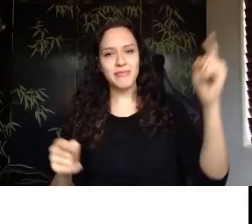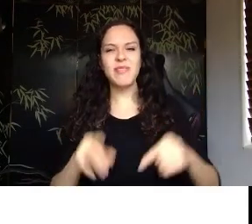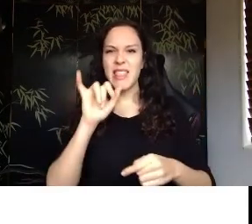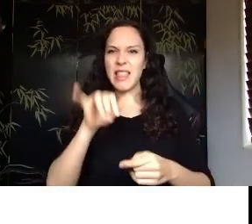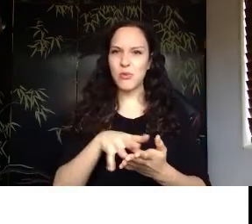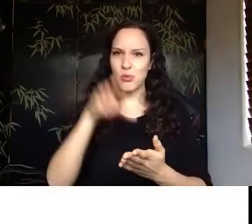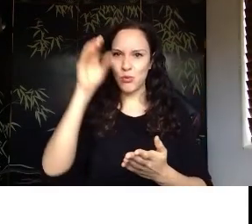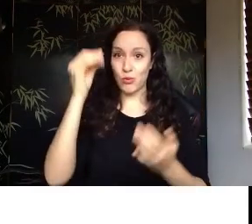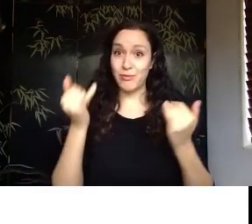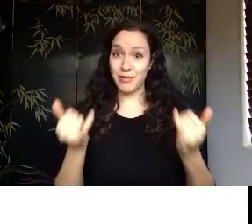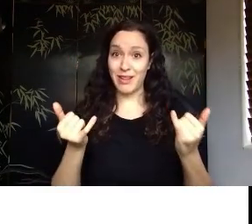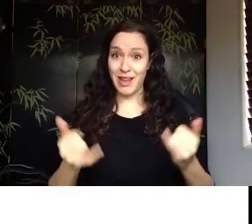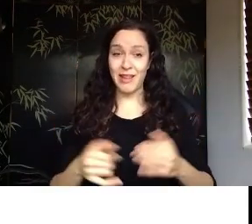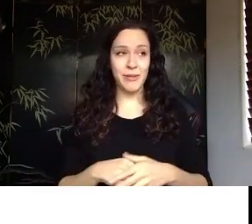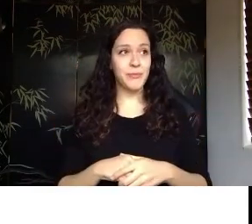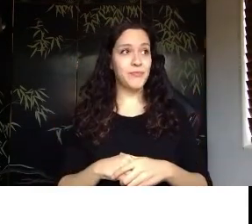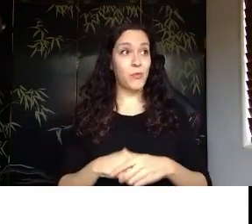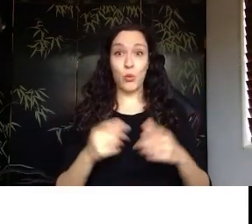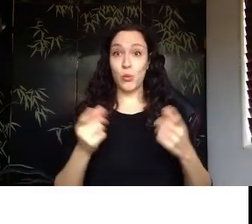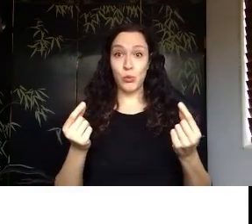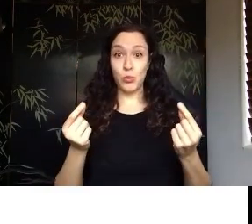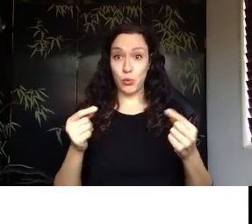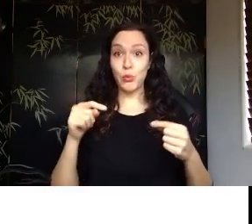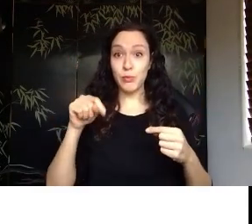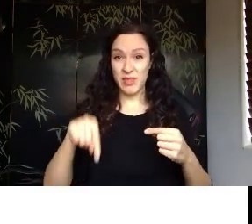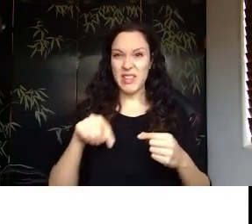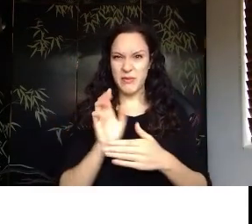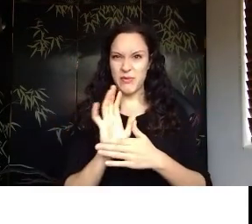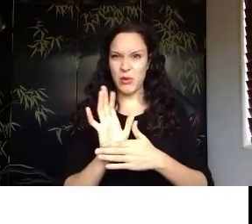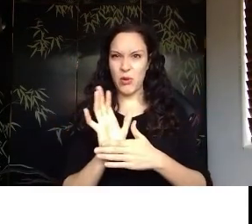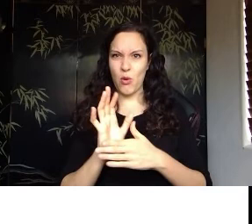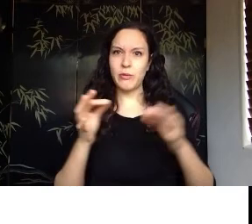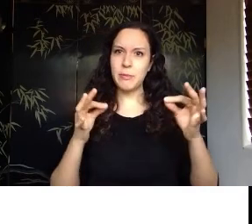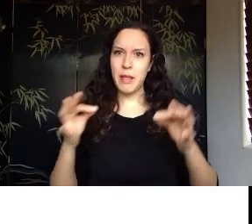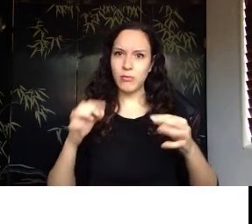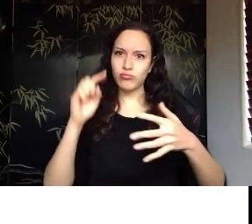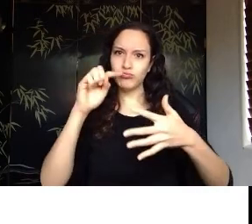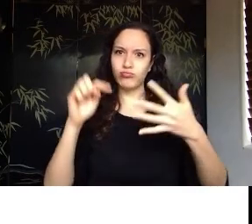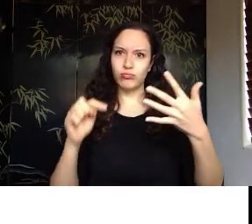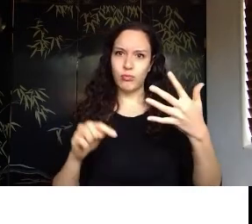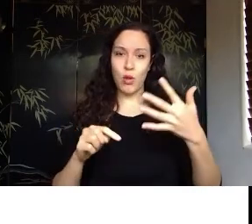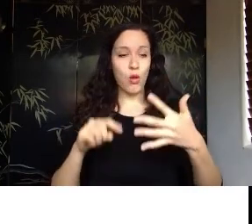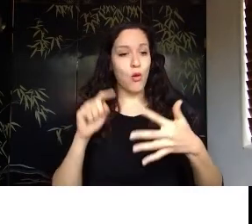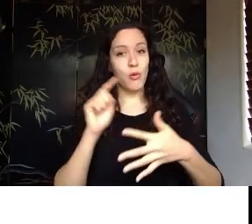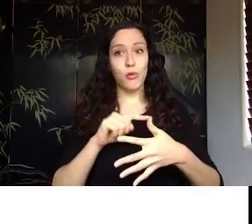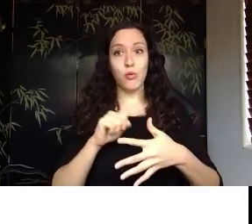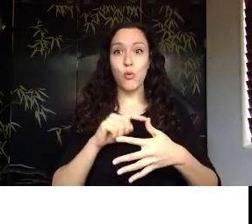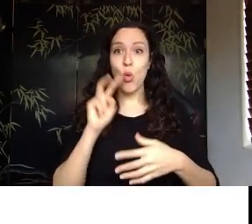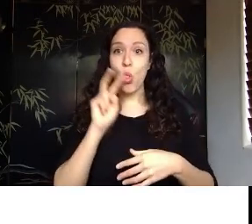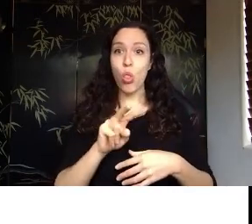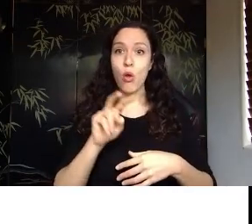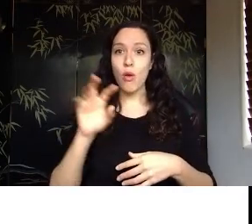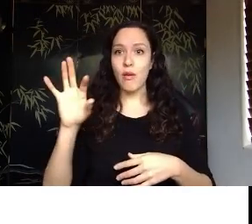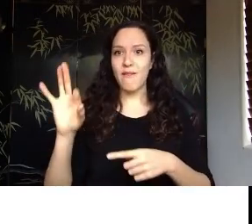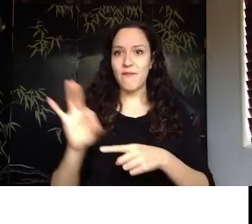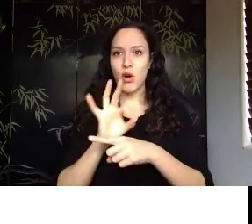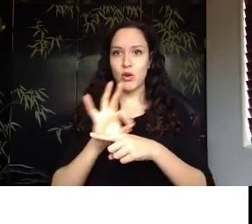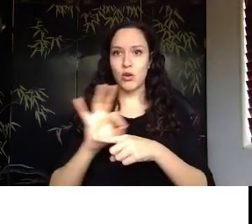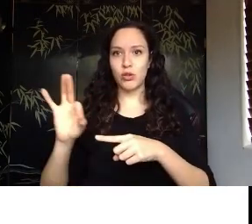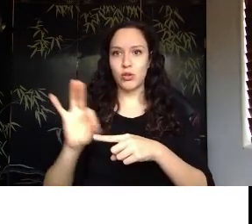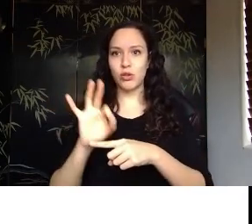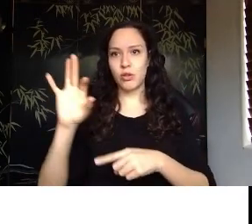So here is our video outline. First, we're going to look at a couple different functions so that we can make sure we understand